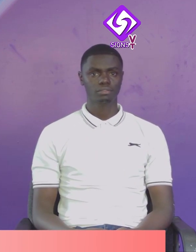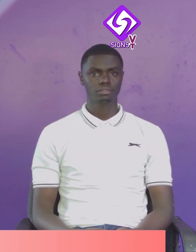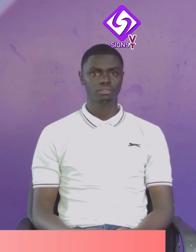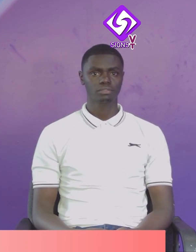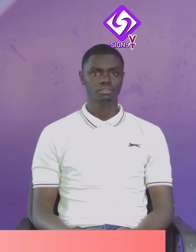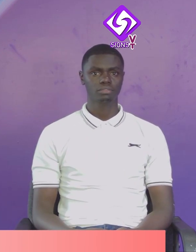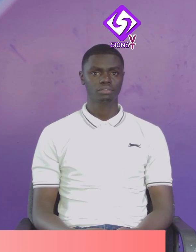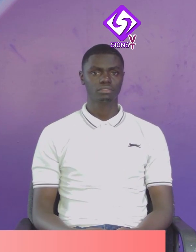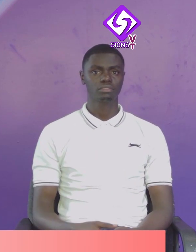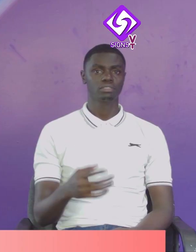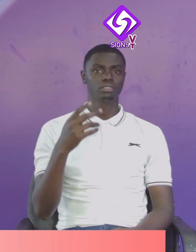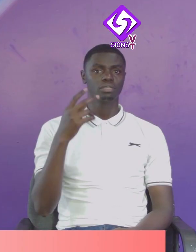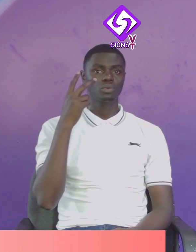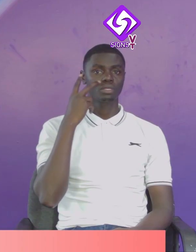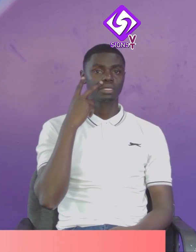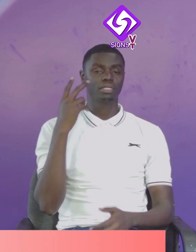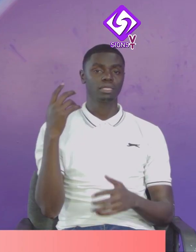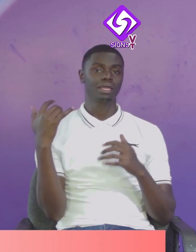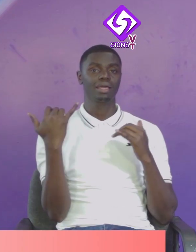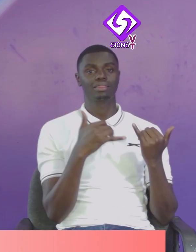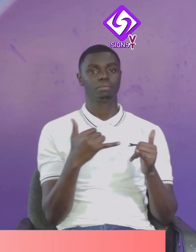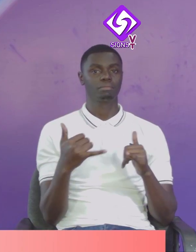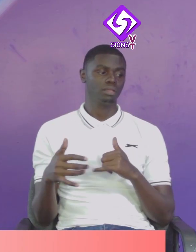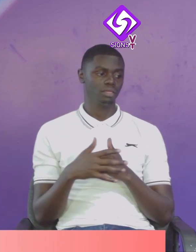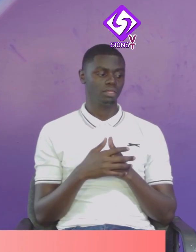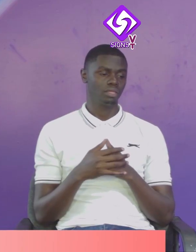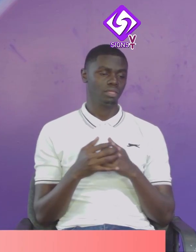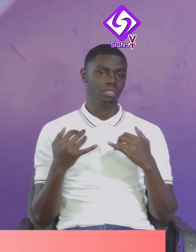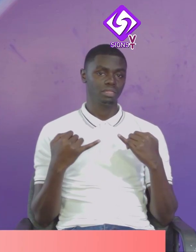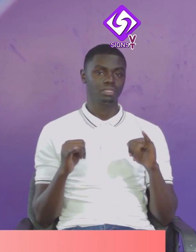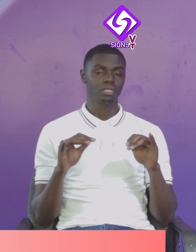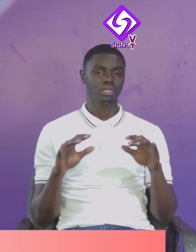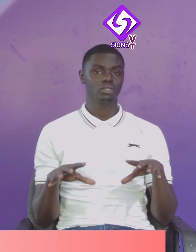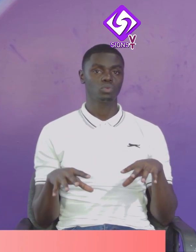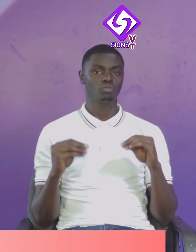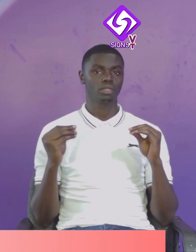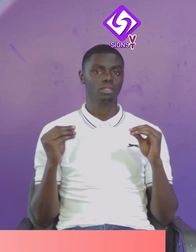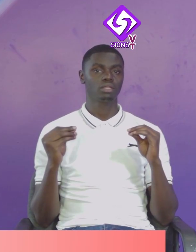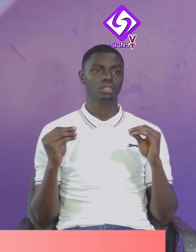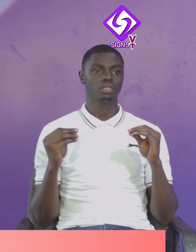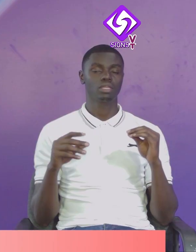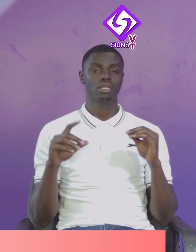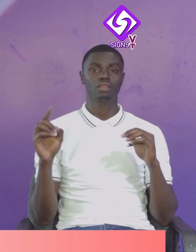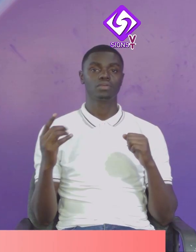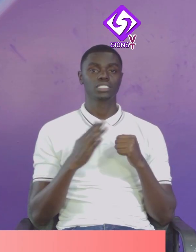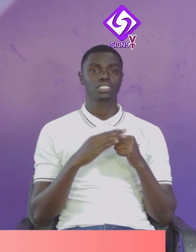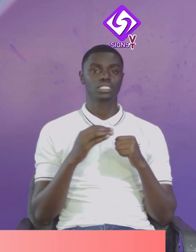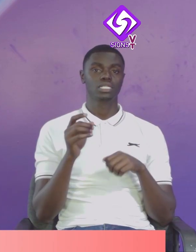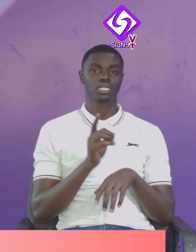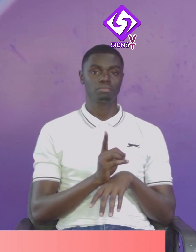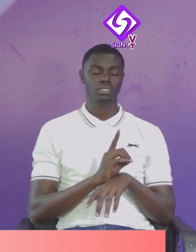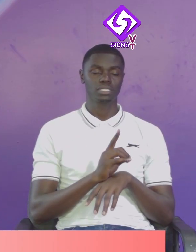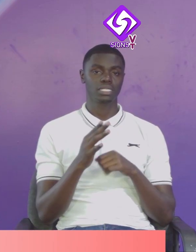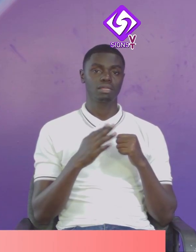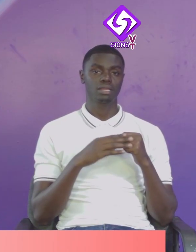sides, when you look at their play, they really tried to find chances in the first 90 minutes. Yes. And those 90